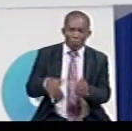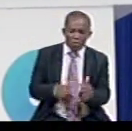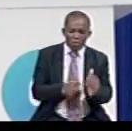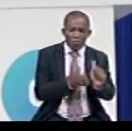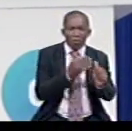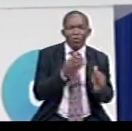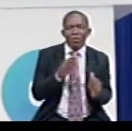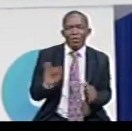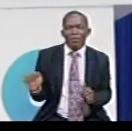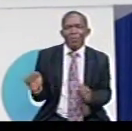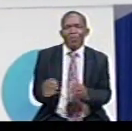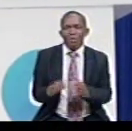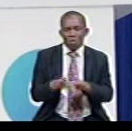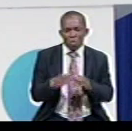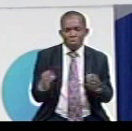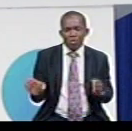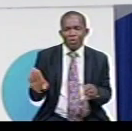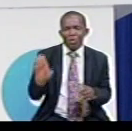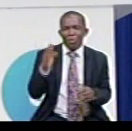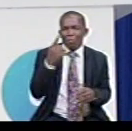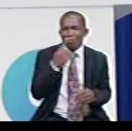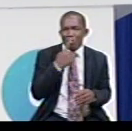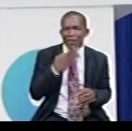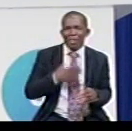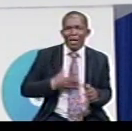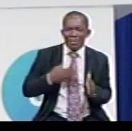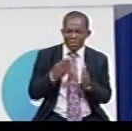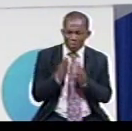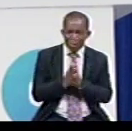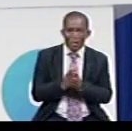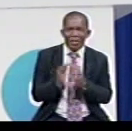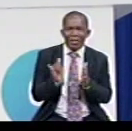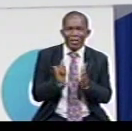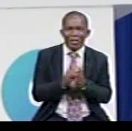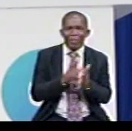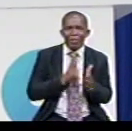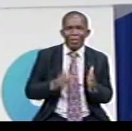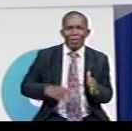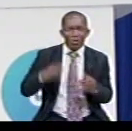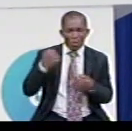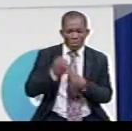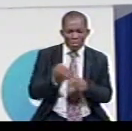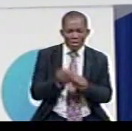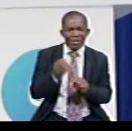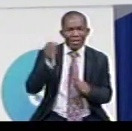Open your mouth and pray. The Lord will make his servant a flame of fire,